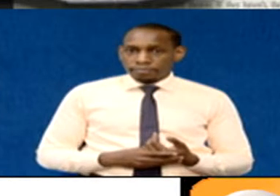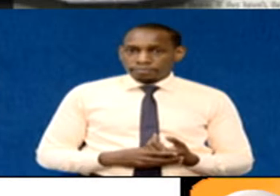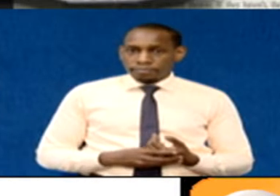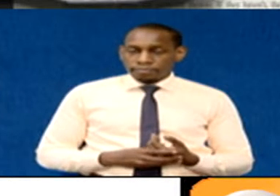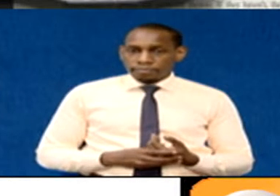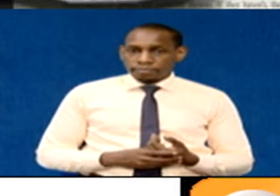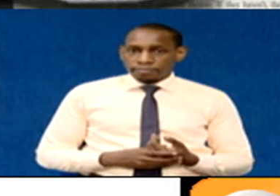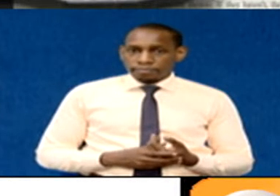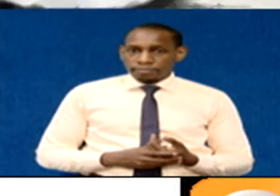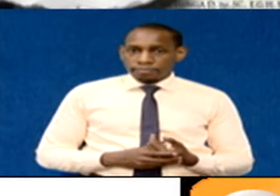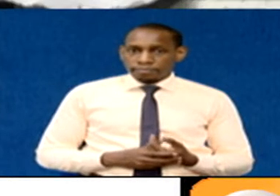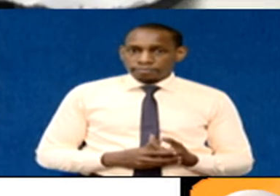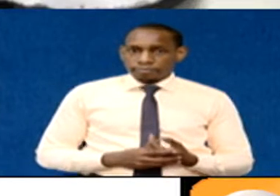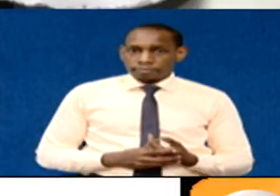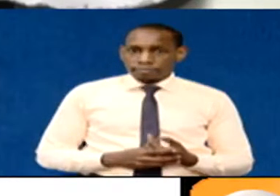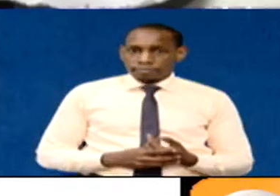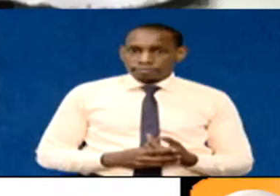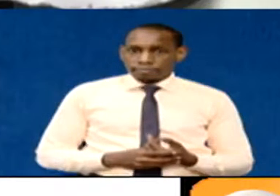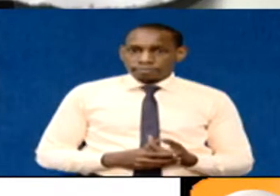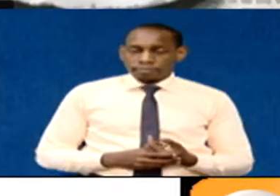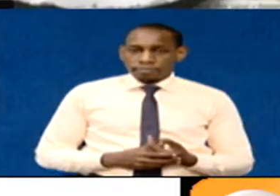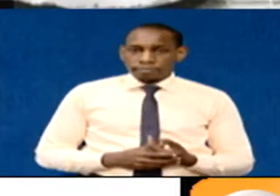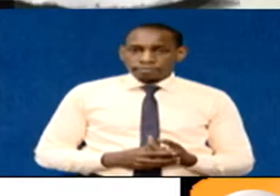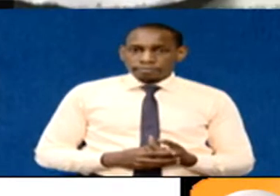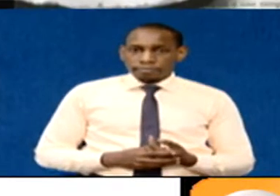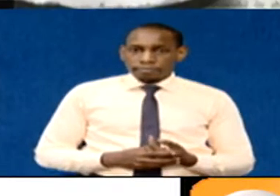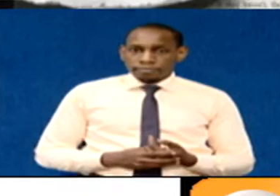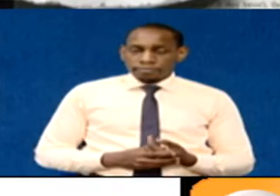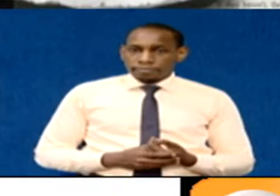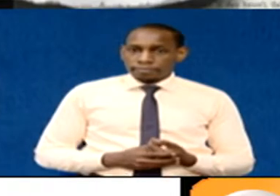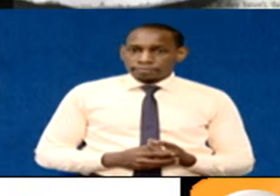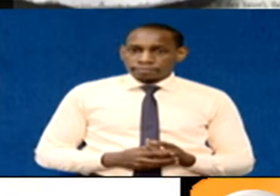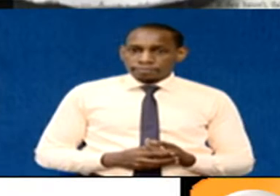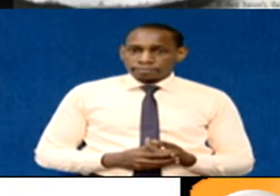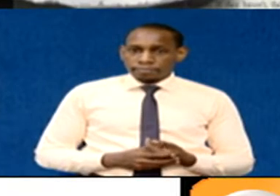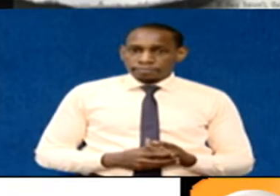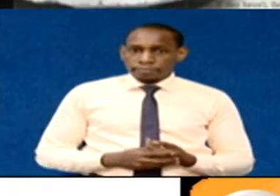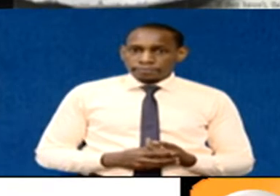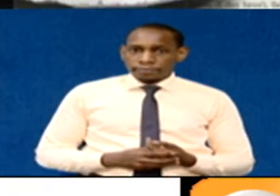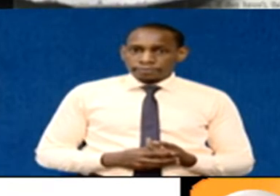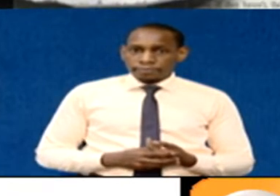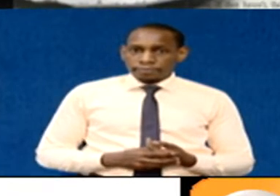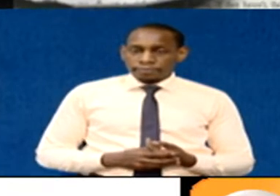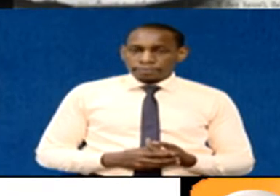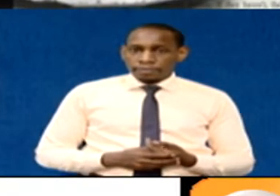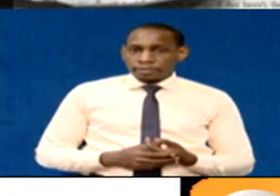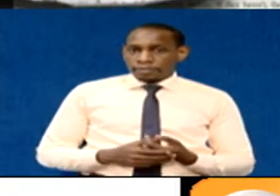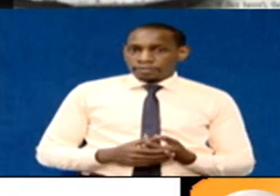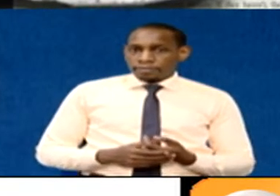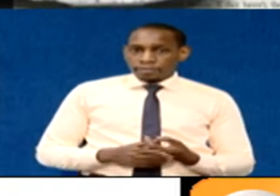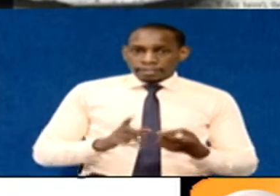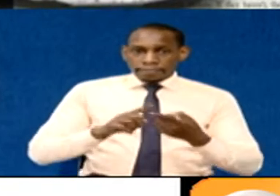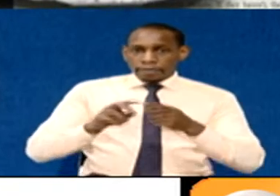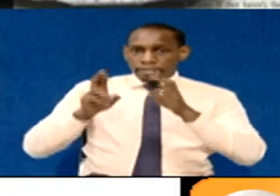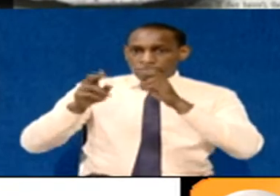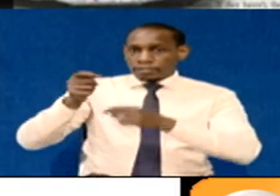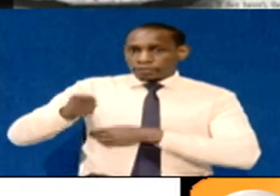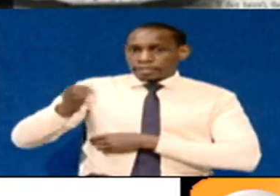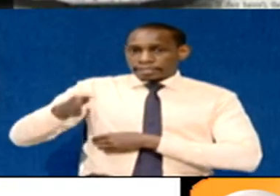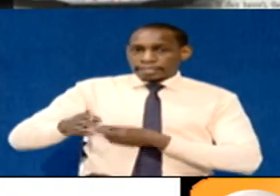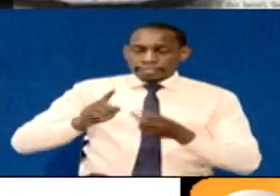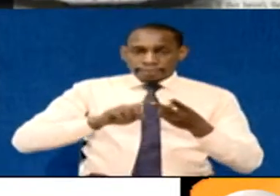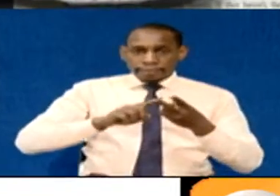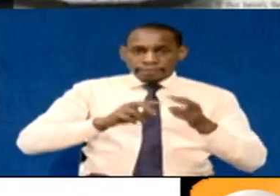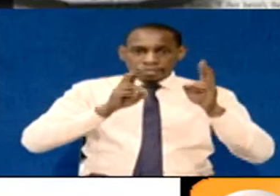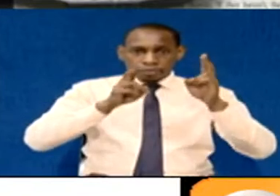issue of back channels? Because you look at the handling of not just this issue of judges, but also the